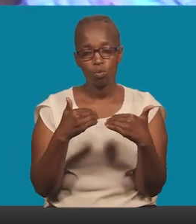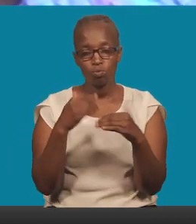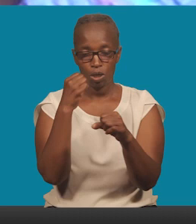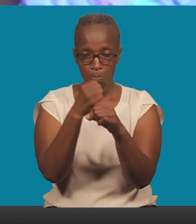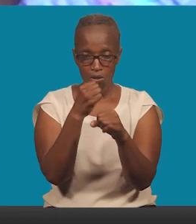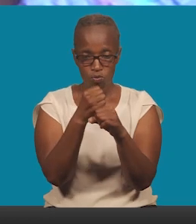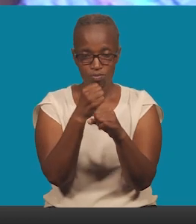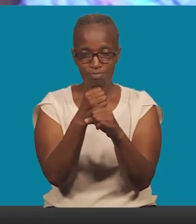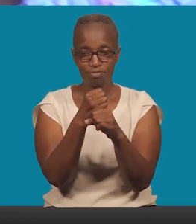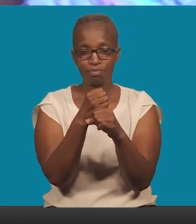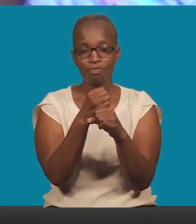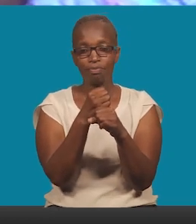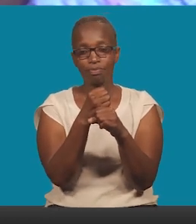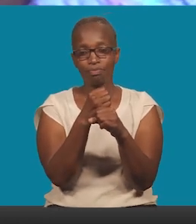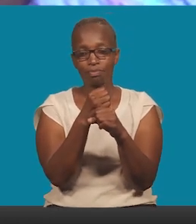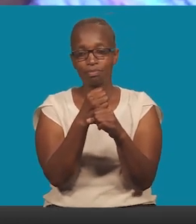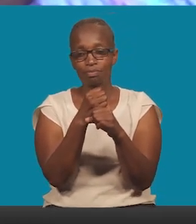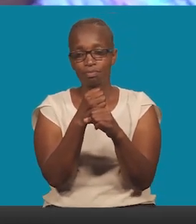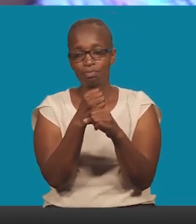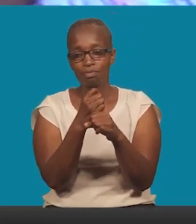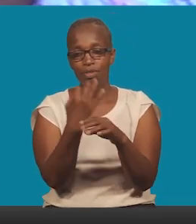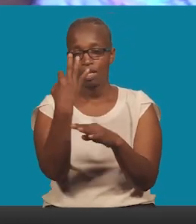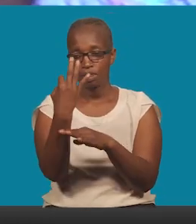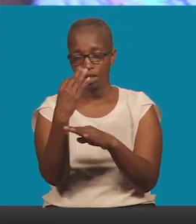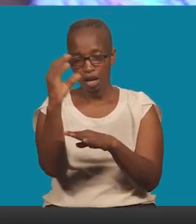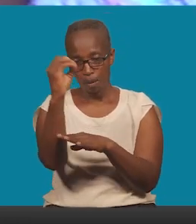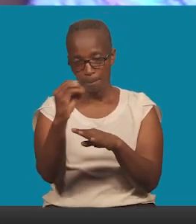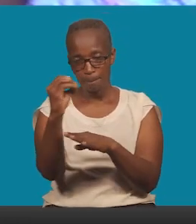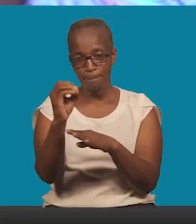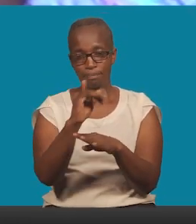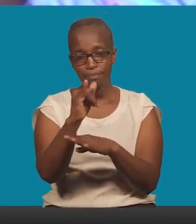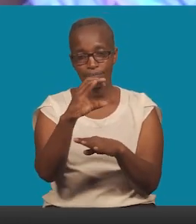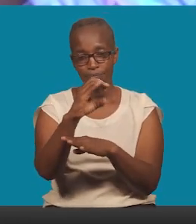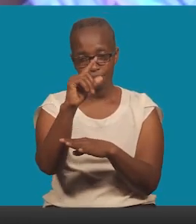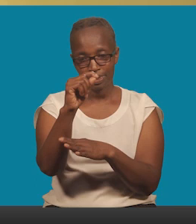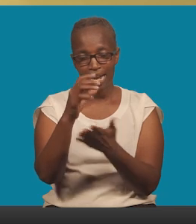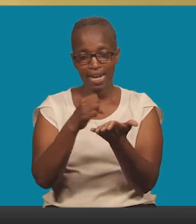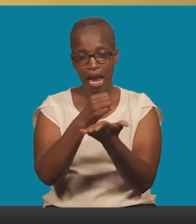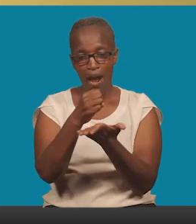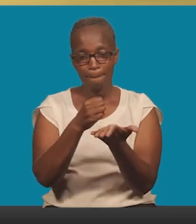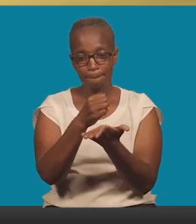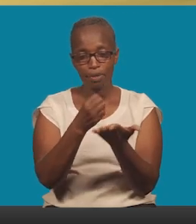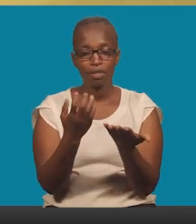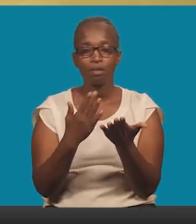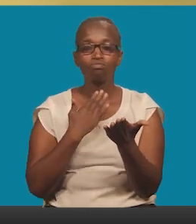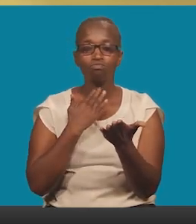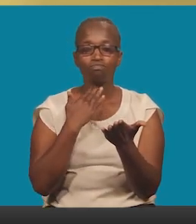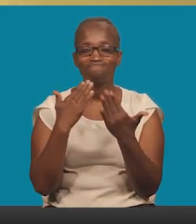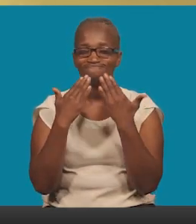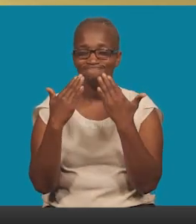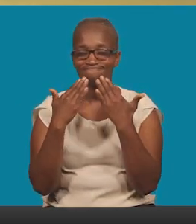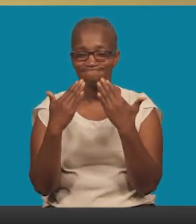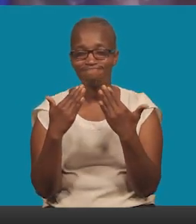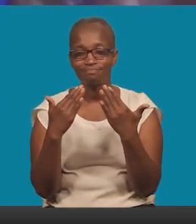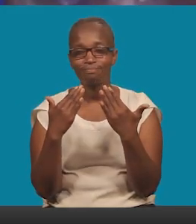do a certain 3% for the ICT hubs. I